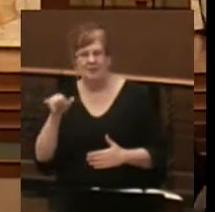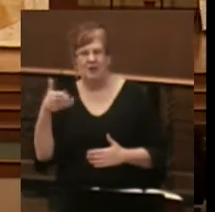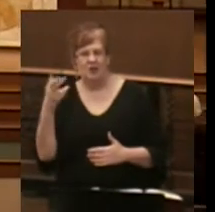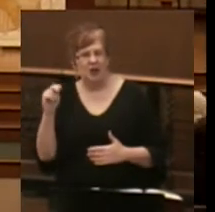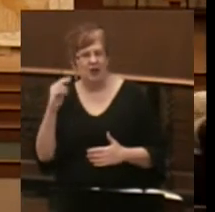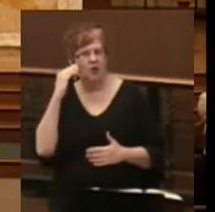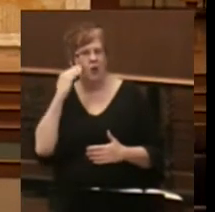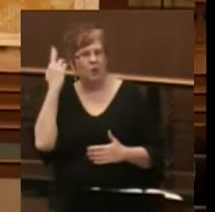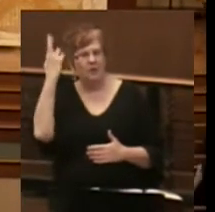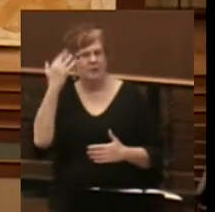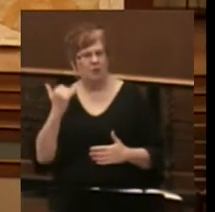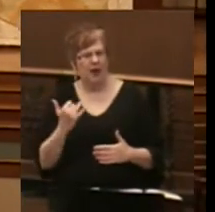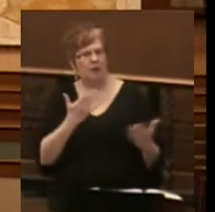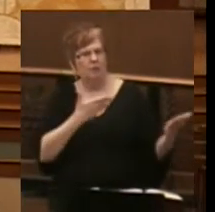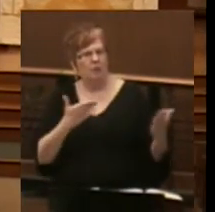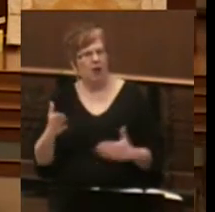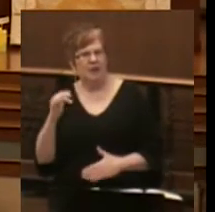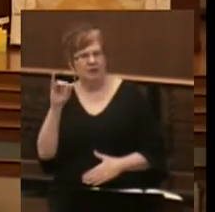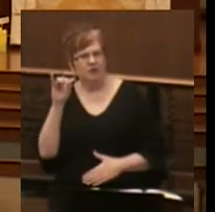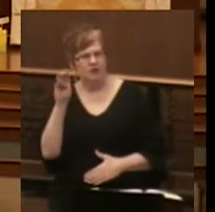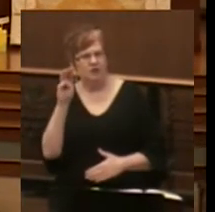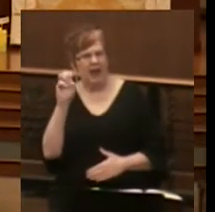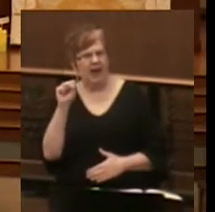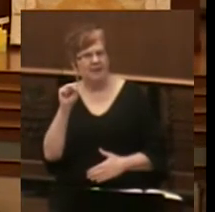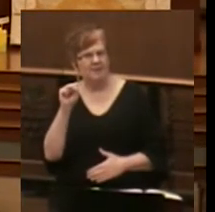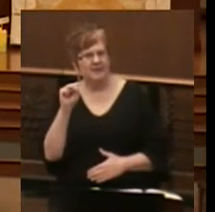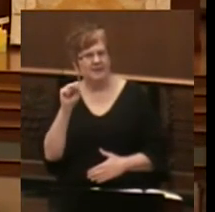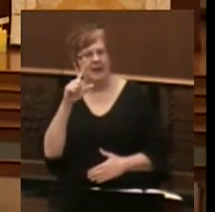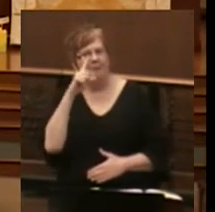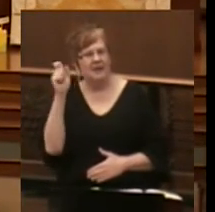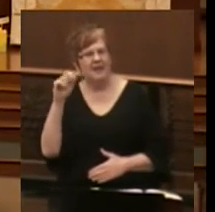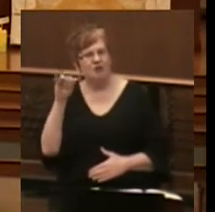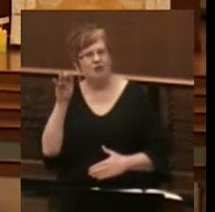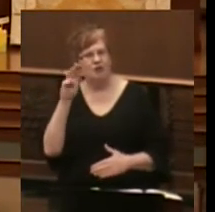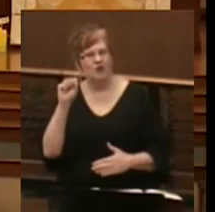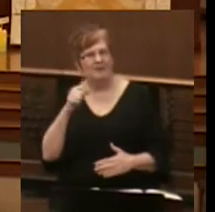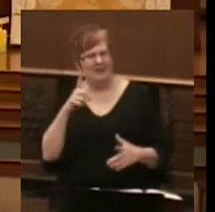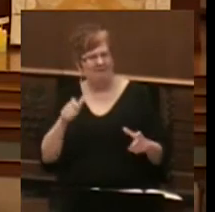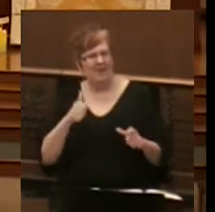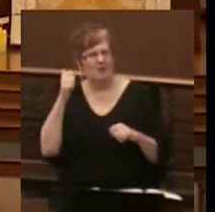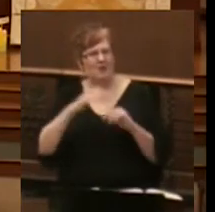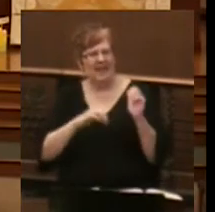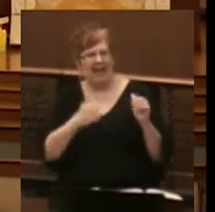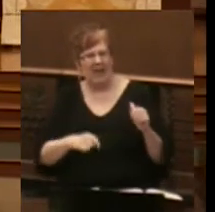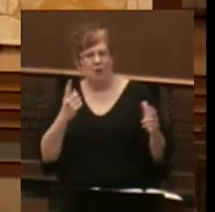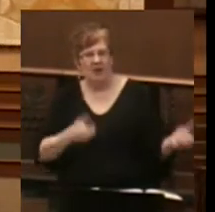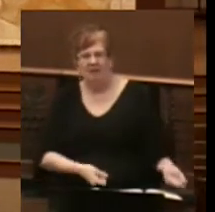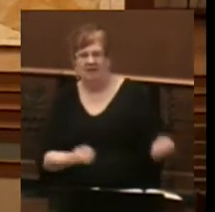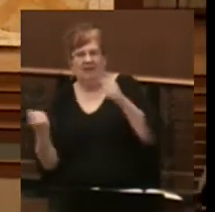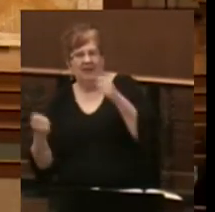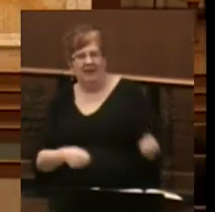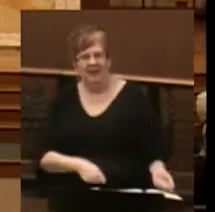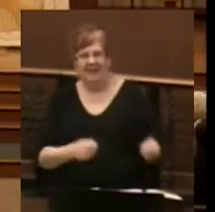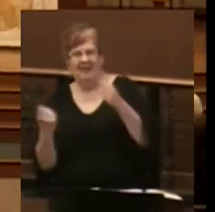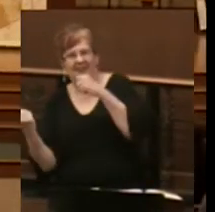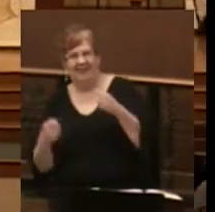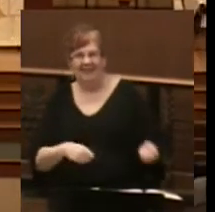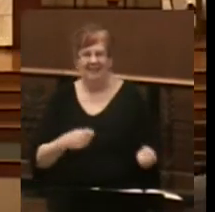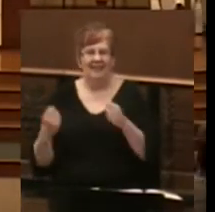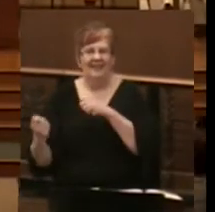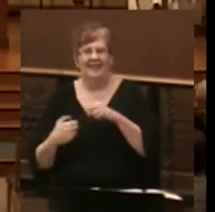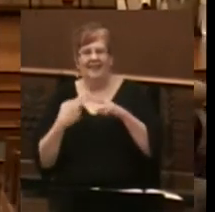he brought James. Because James could bail out the boat faster than anybody. And ever since, he's been known as Jim Baylor.